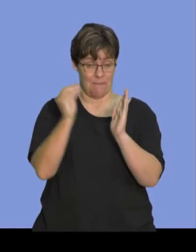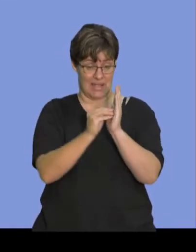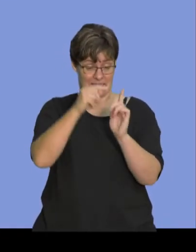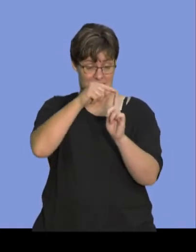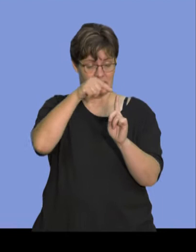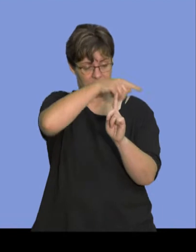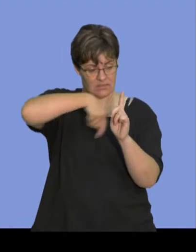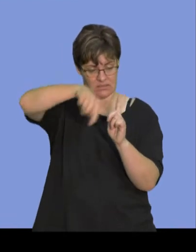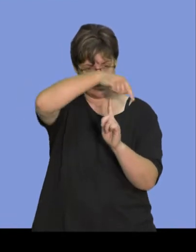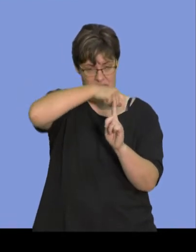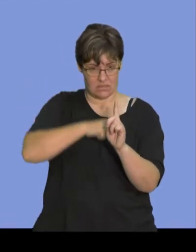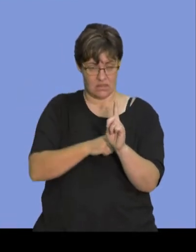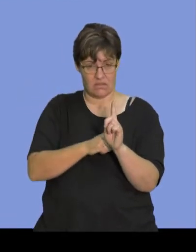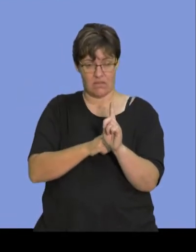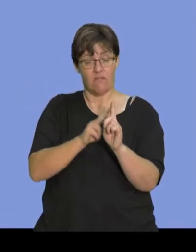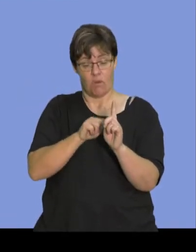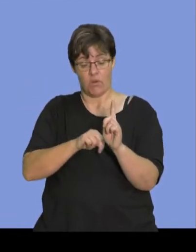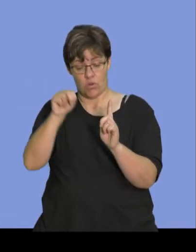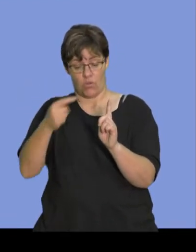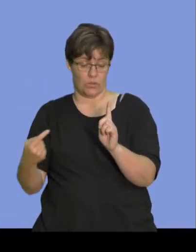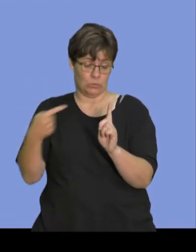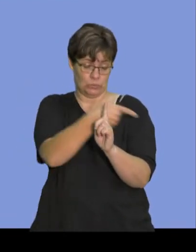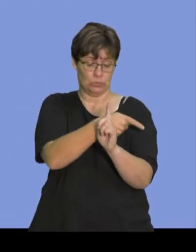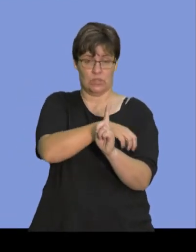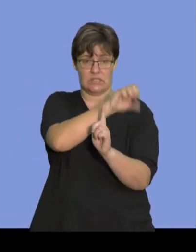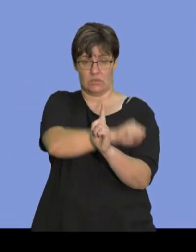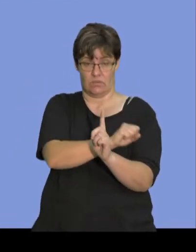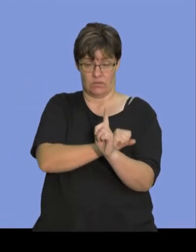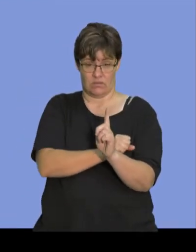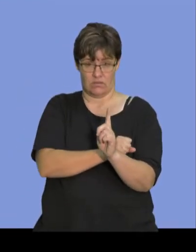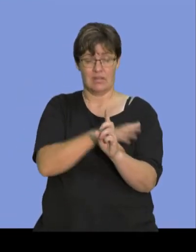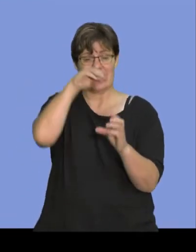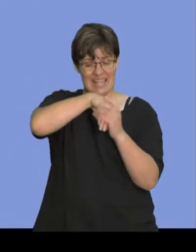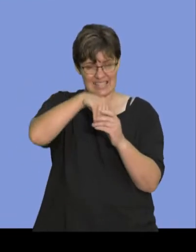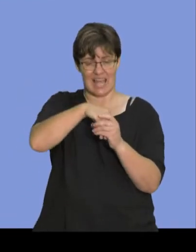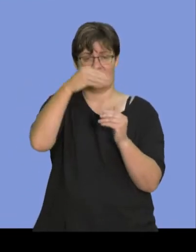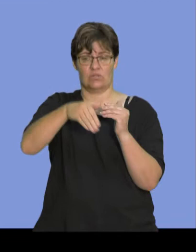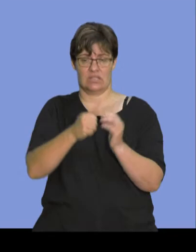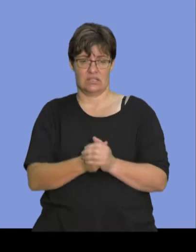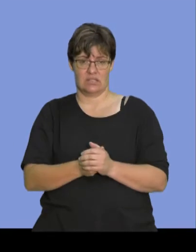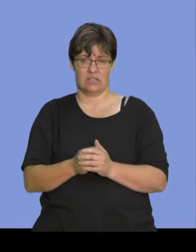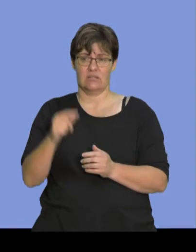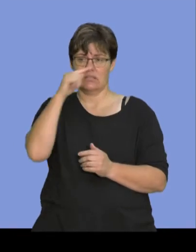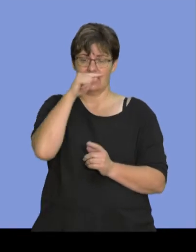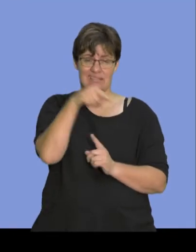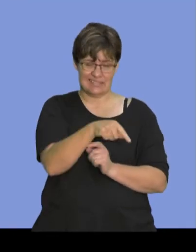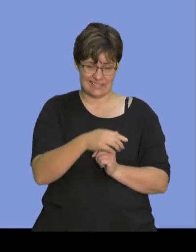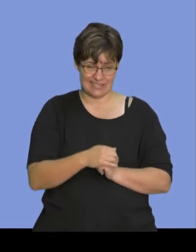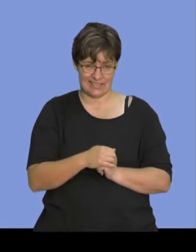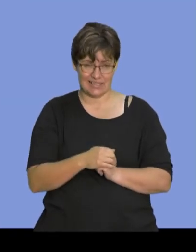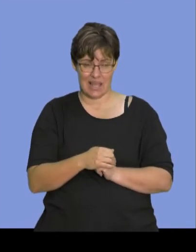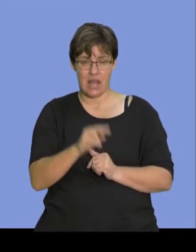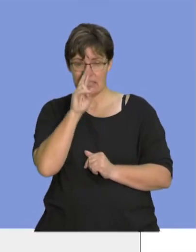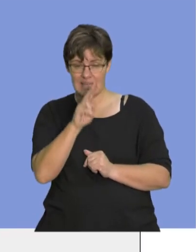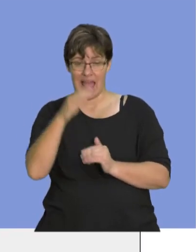field outside the magnet is from the north pole of the magnet to the south pole. So it's both inside and outside. Just to go